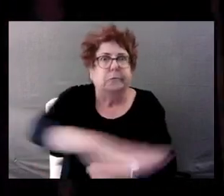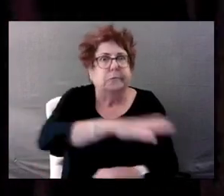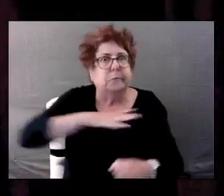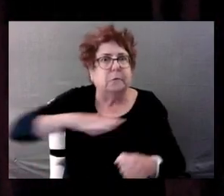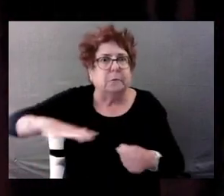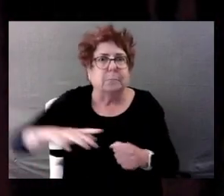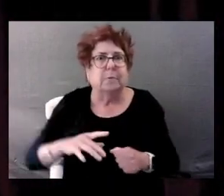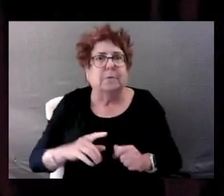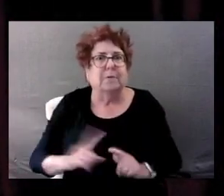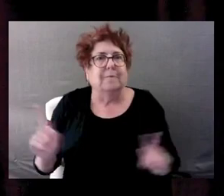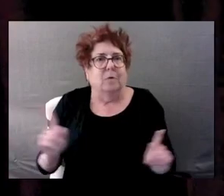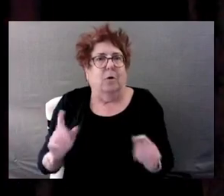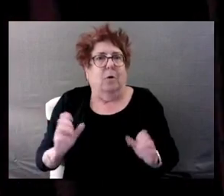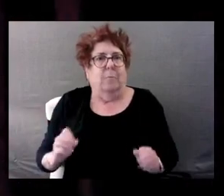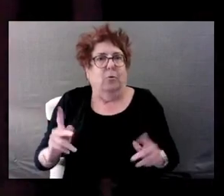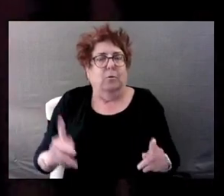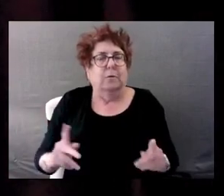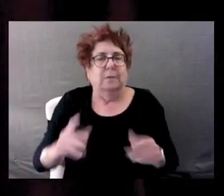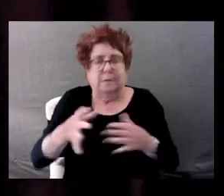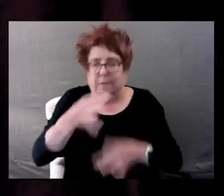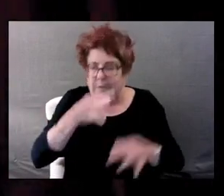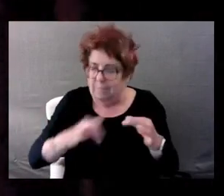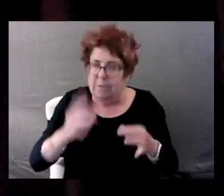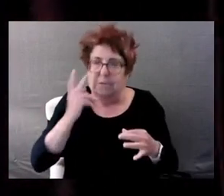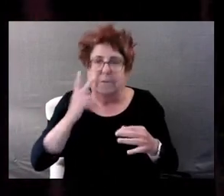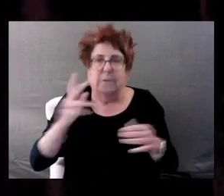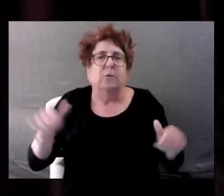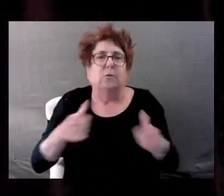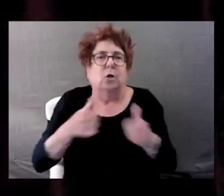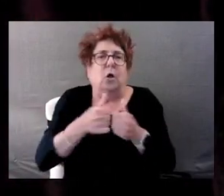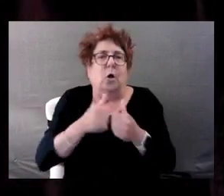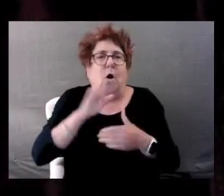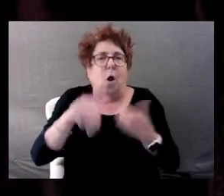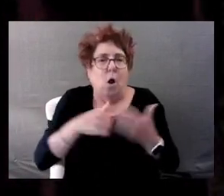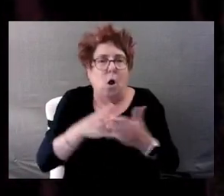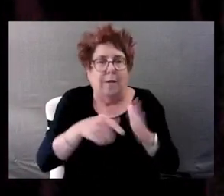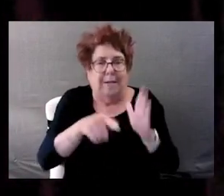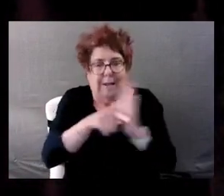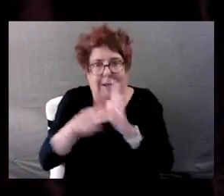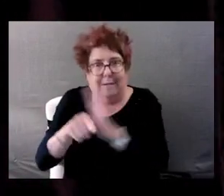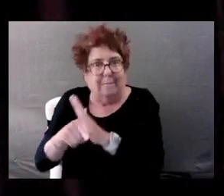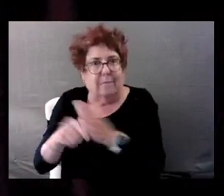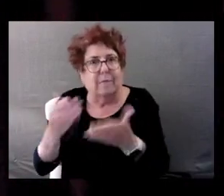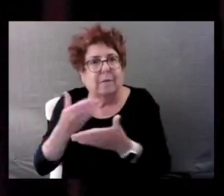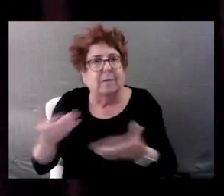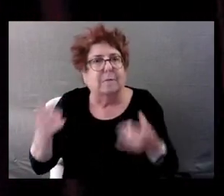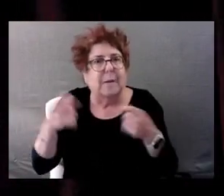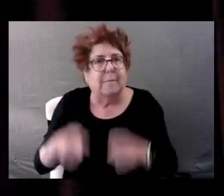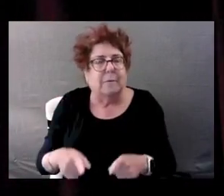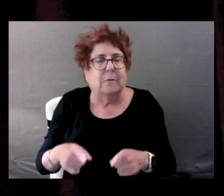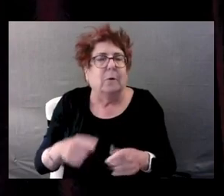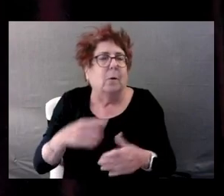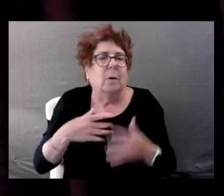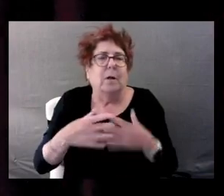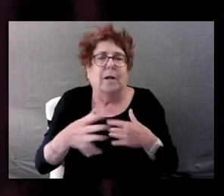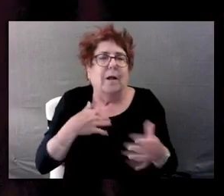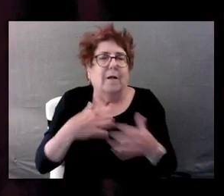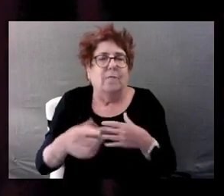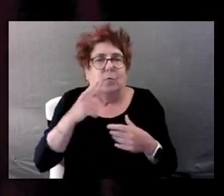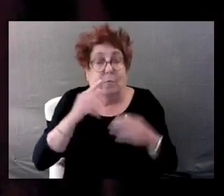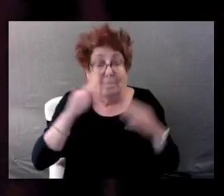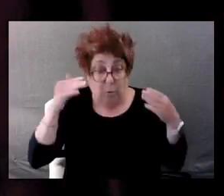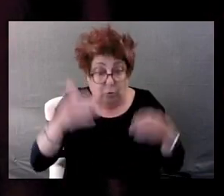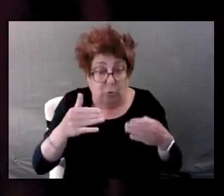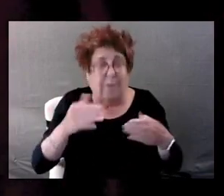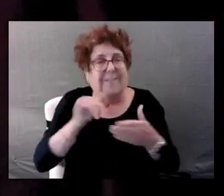seeing the challenges and all the negative things that are happening, whatever you look at and focus on the most, that's all you'll see. You have to always be